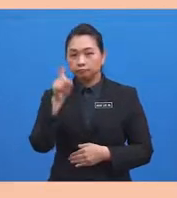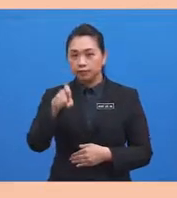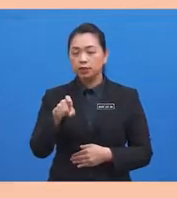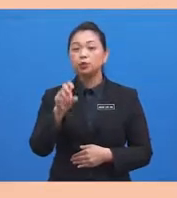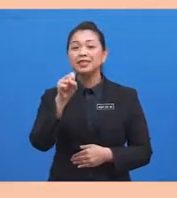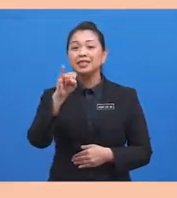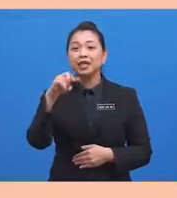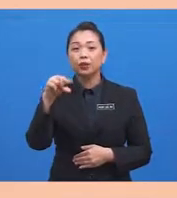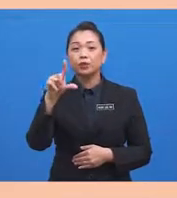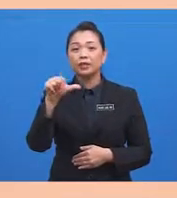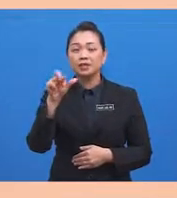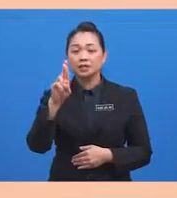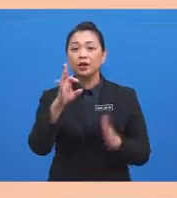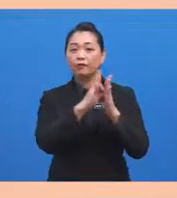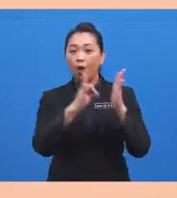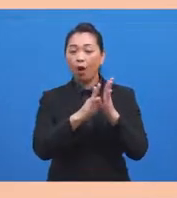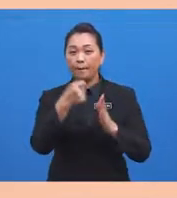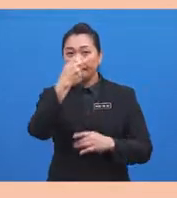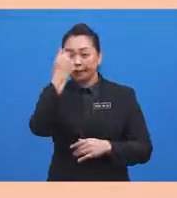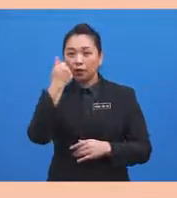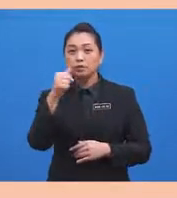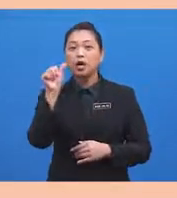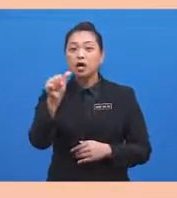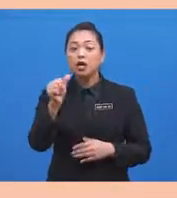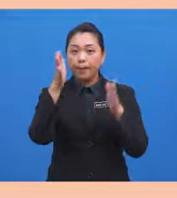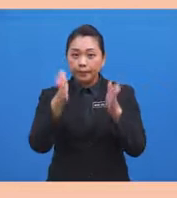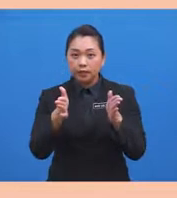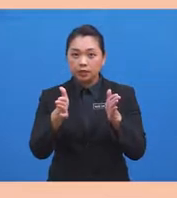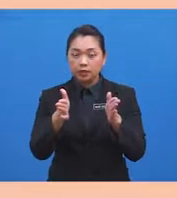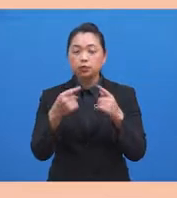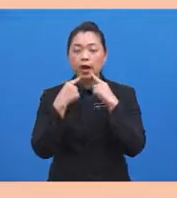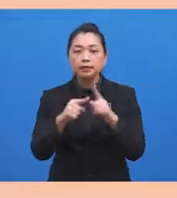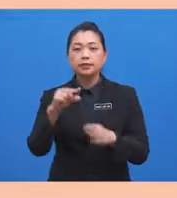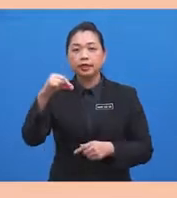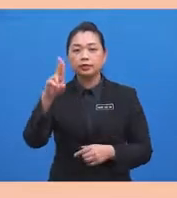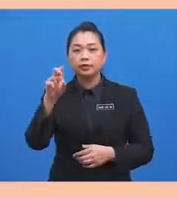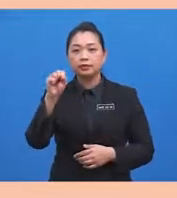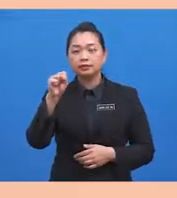singular form because of the phrase a person, so your answer will be guest,